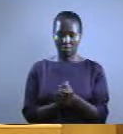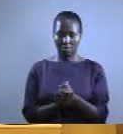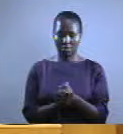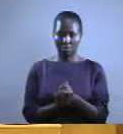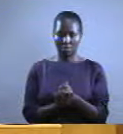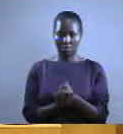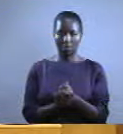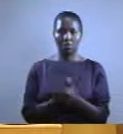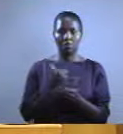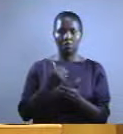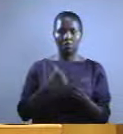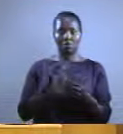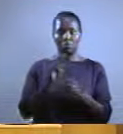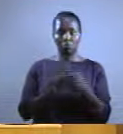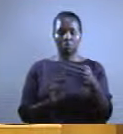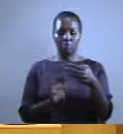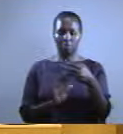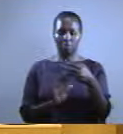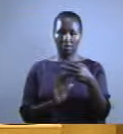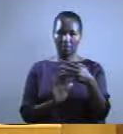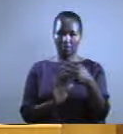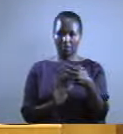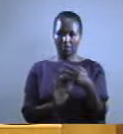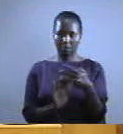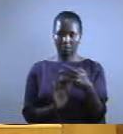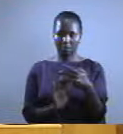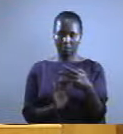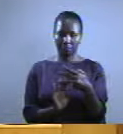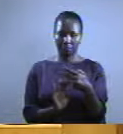The Secretary will read the third order.